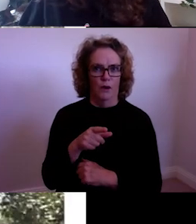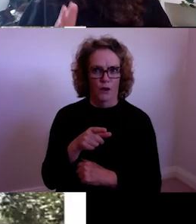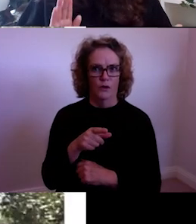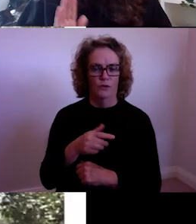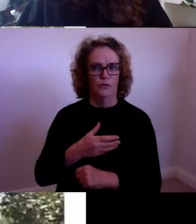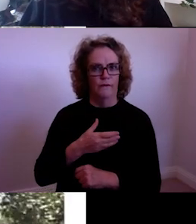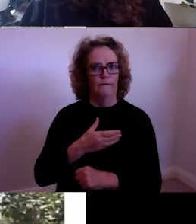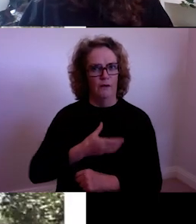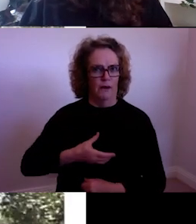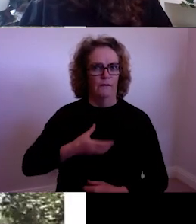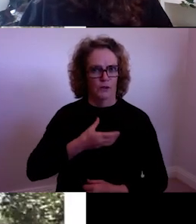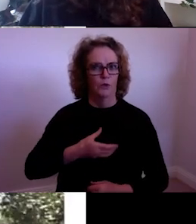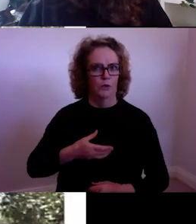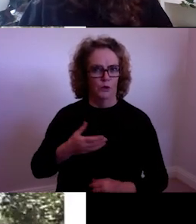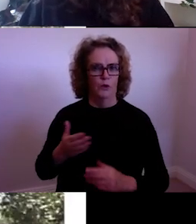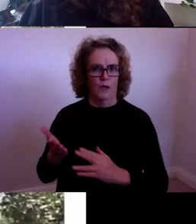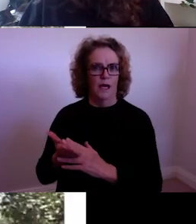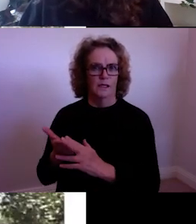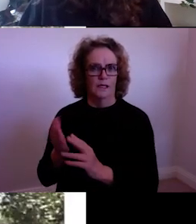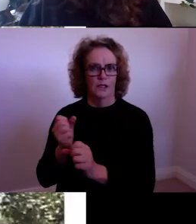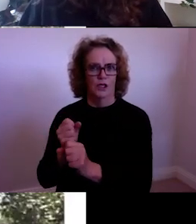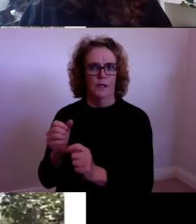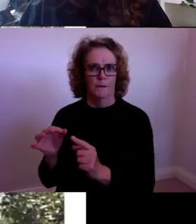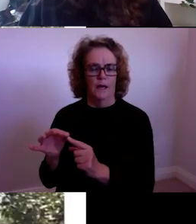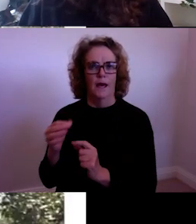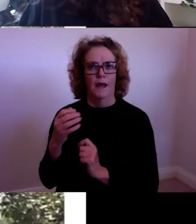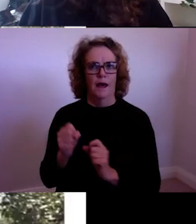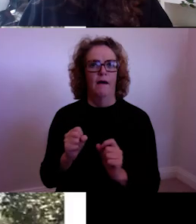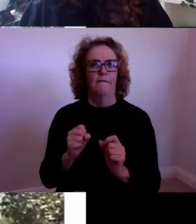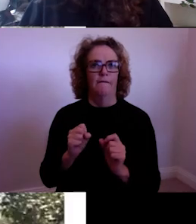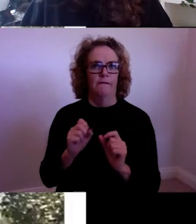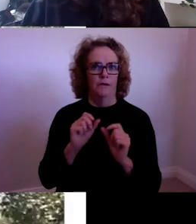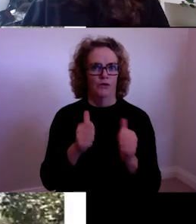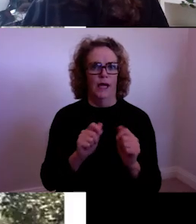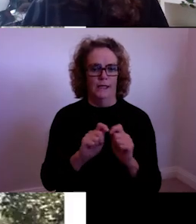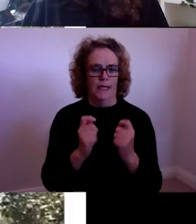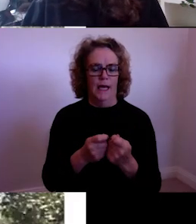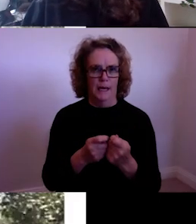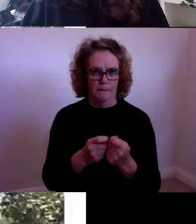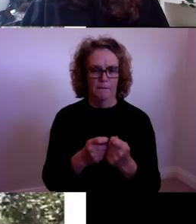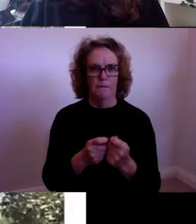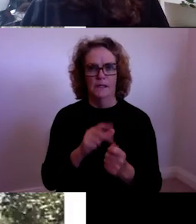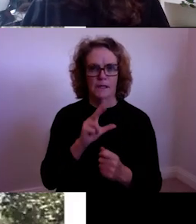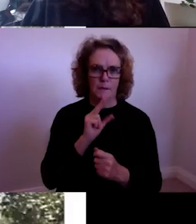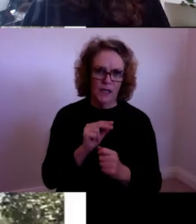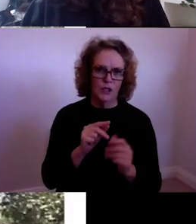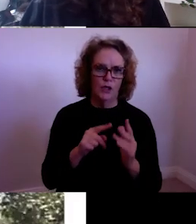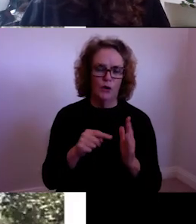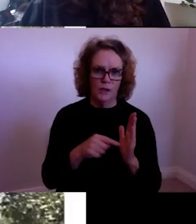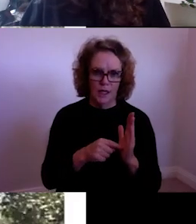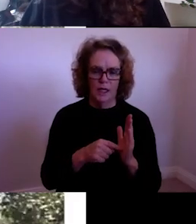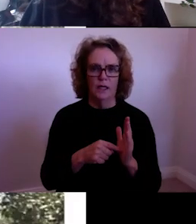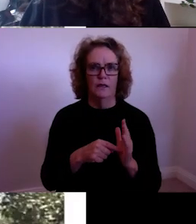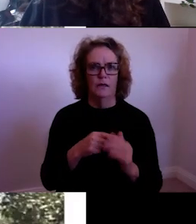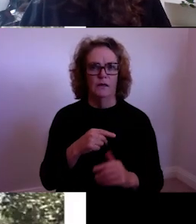GP. She's linked in with a great team of allied health professionals, so speech, OT, and